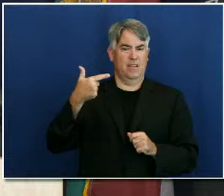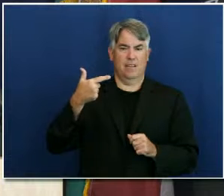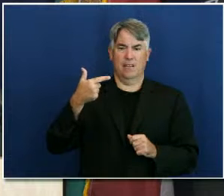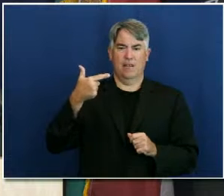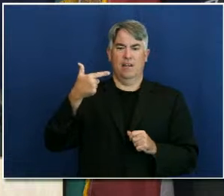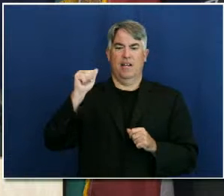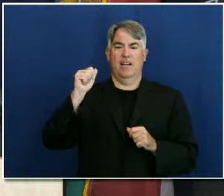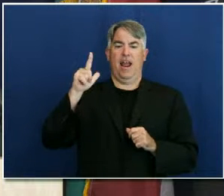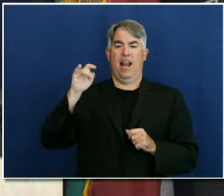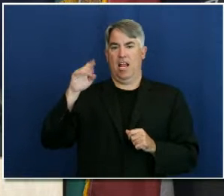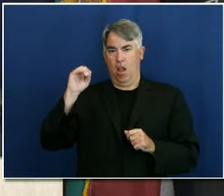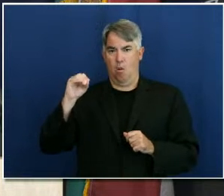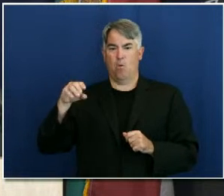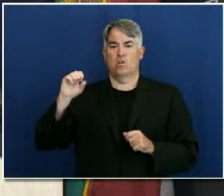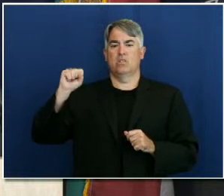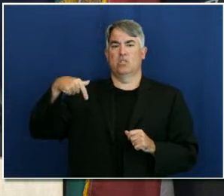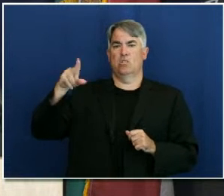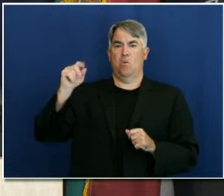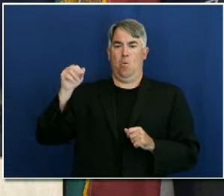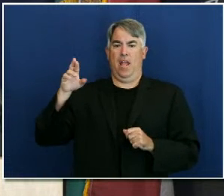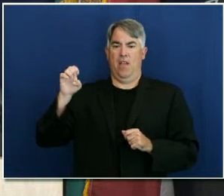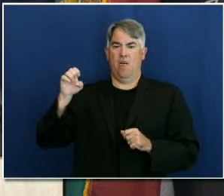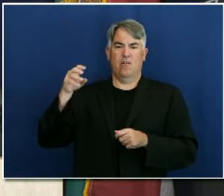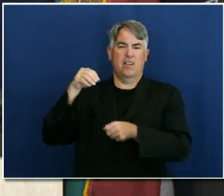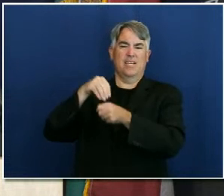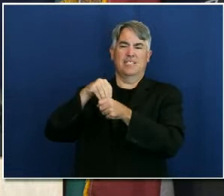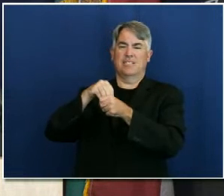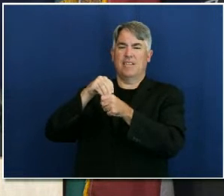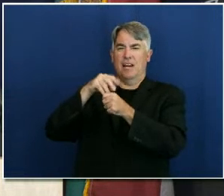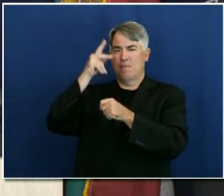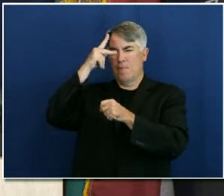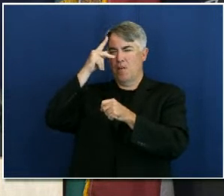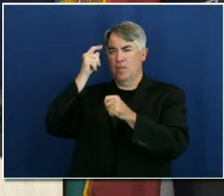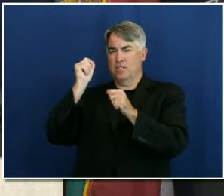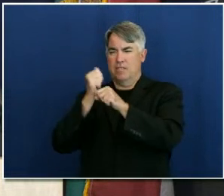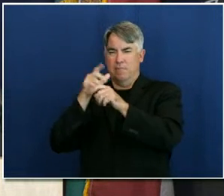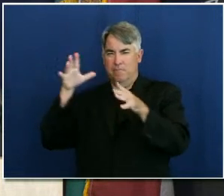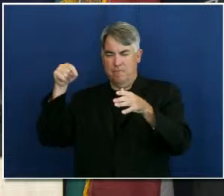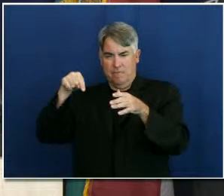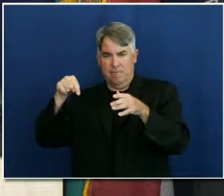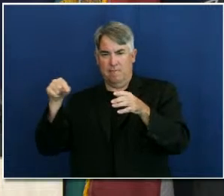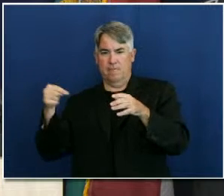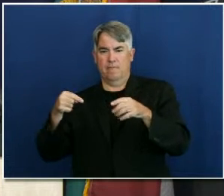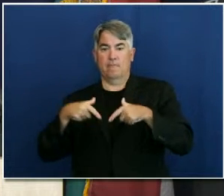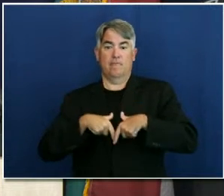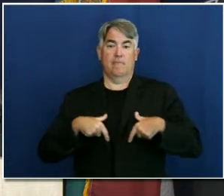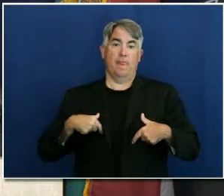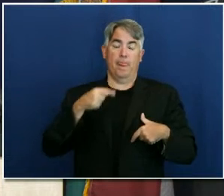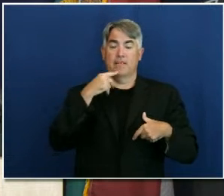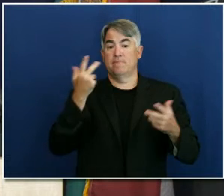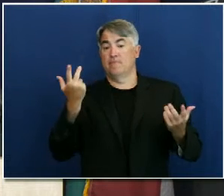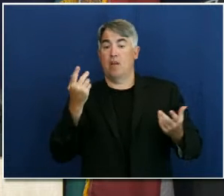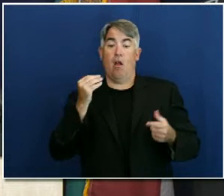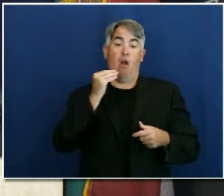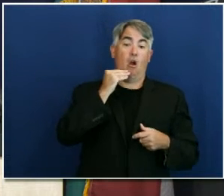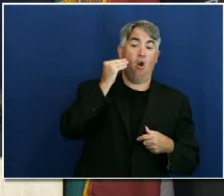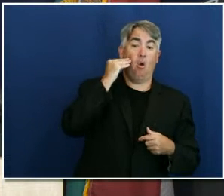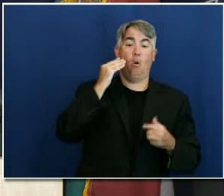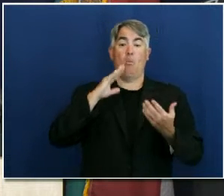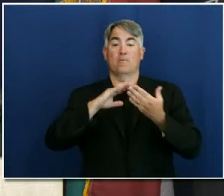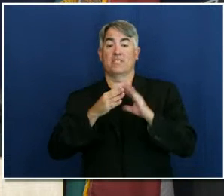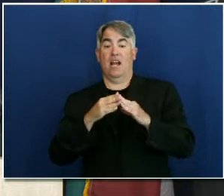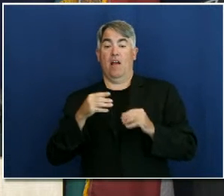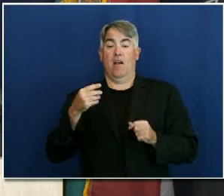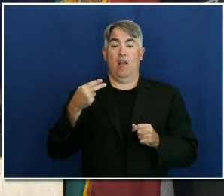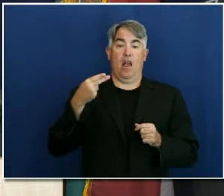get a commemorative Padres vaccine t-shirt. The theme of the t-shirt is Hometown Heroes. And everyone who gets vaccinated at this event